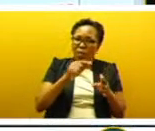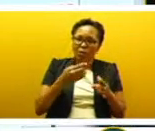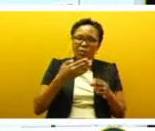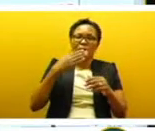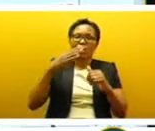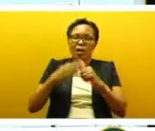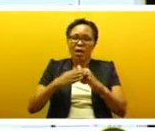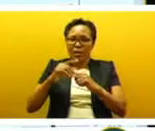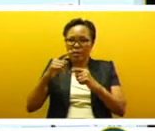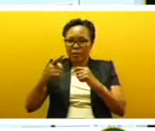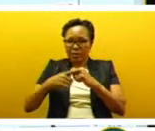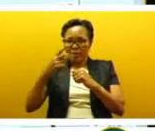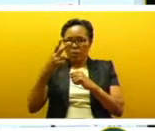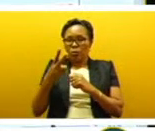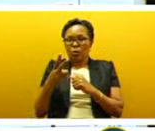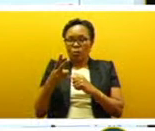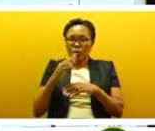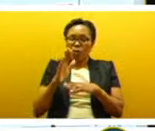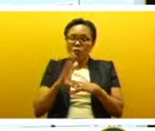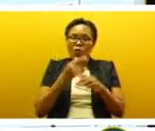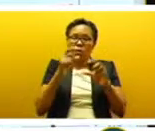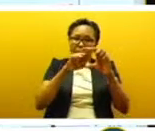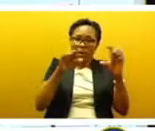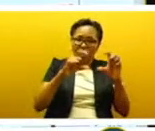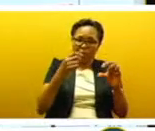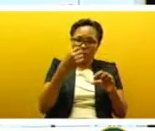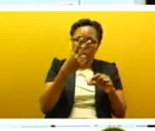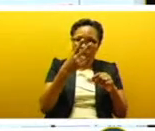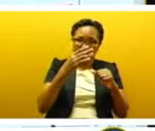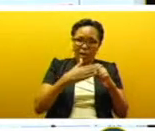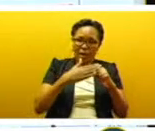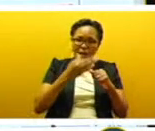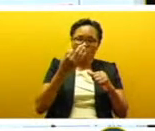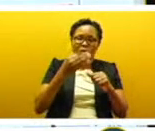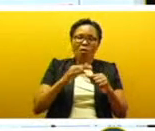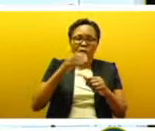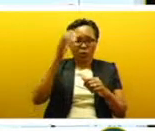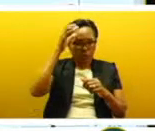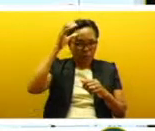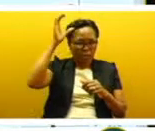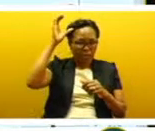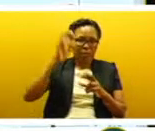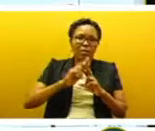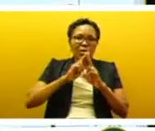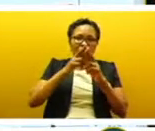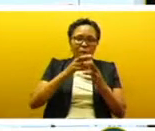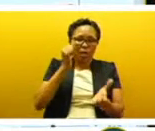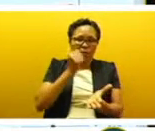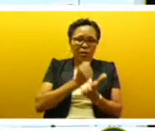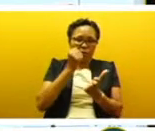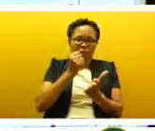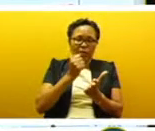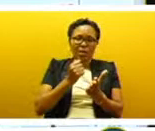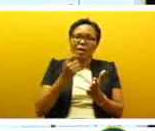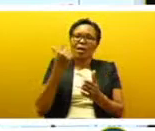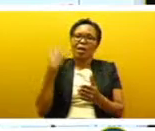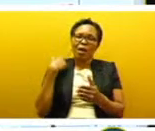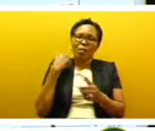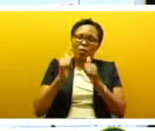44,962. From paragraph 29 of Mr. Chebukati's replying affidavit, the figure he gives is